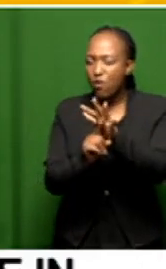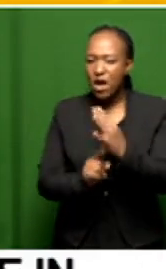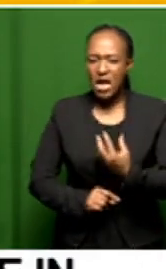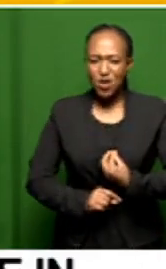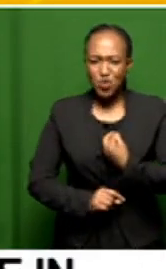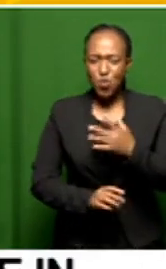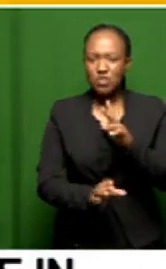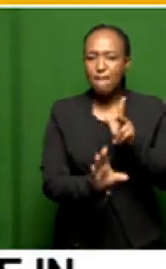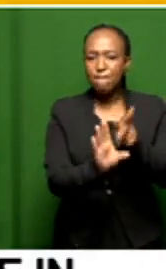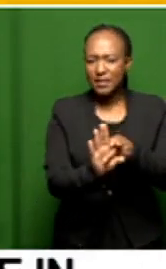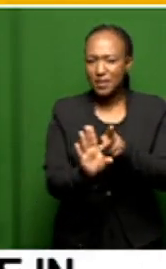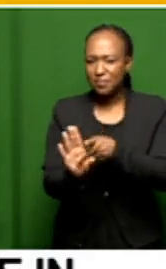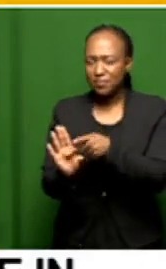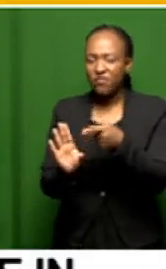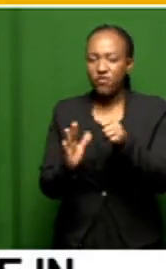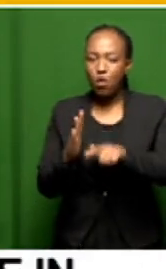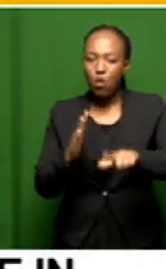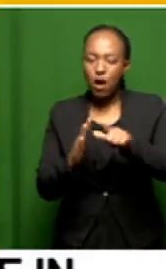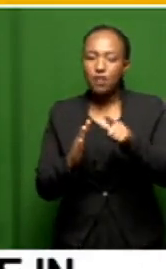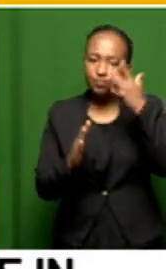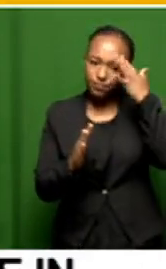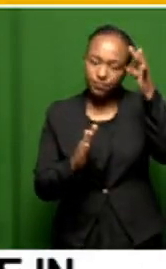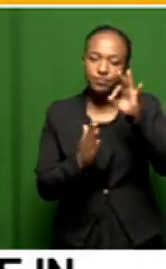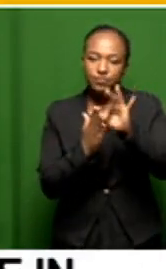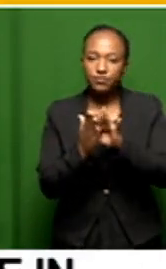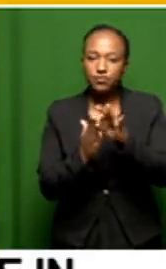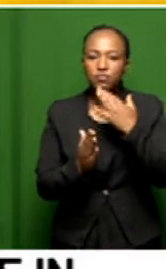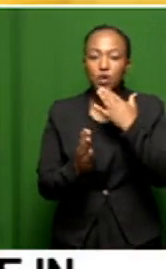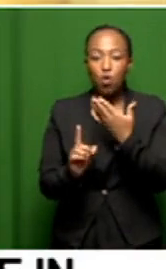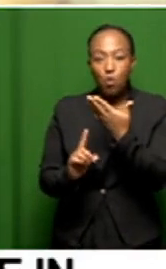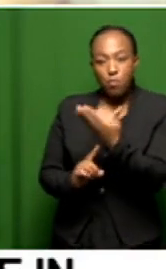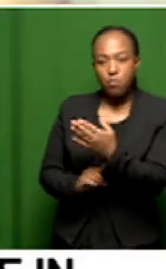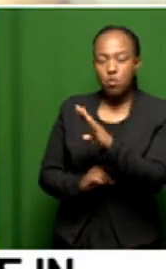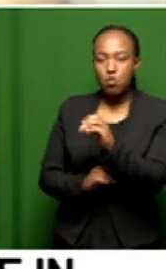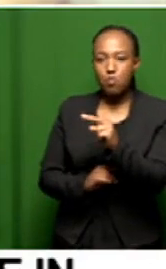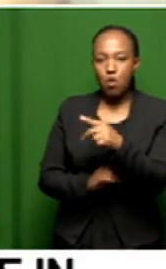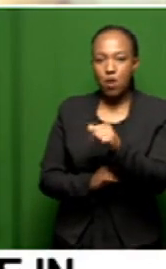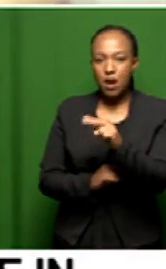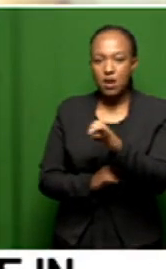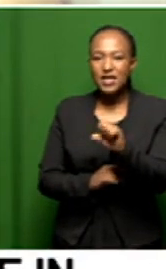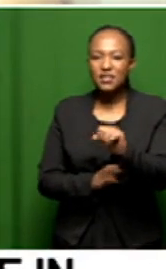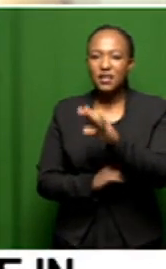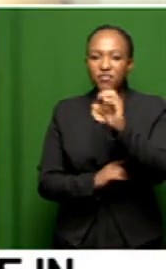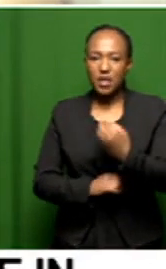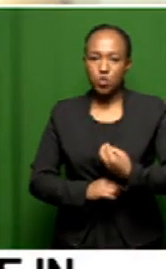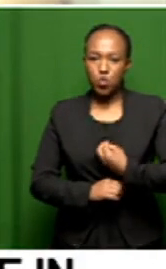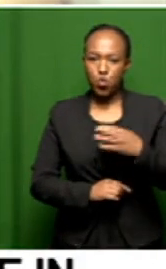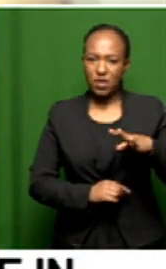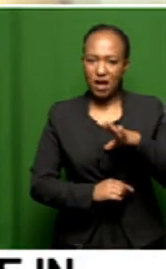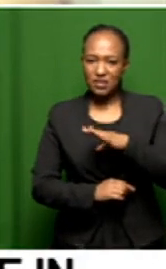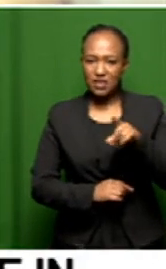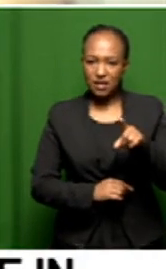youth participation in the local government elections, we're joined by Bongani Mahlangu from the South African Youth Council,